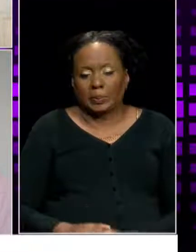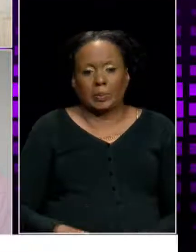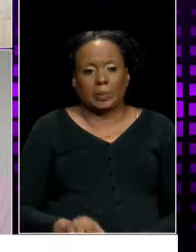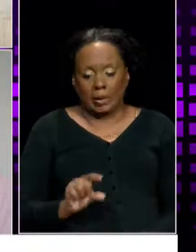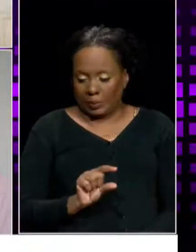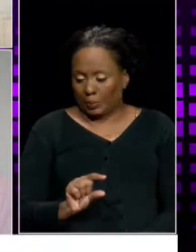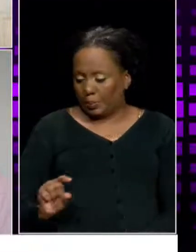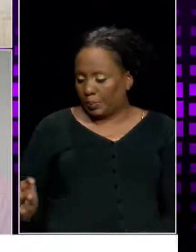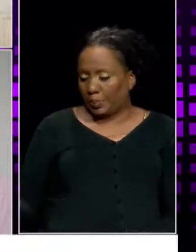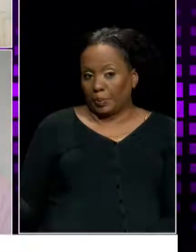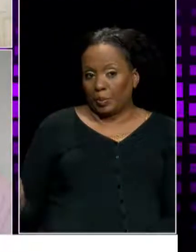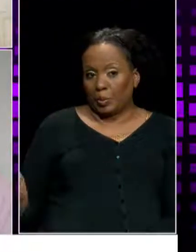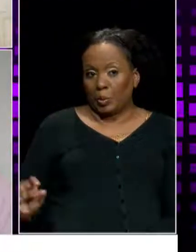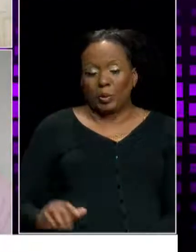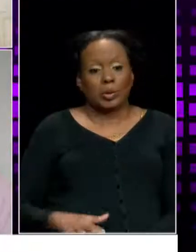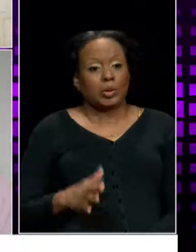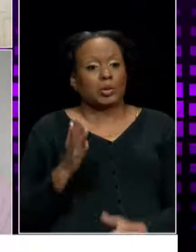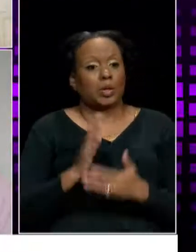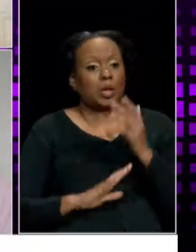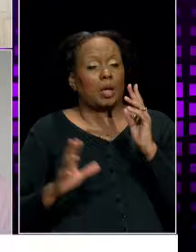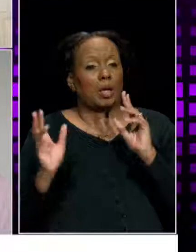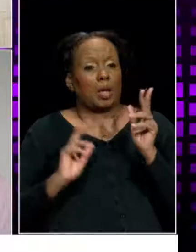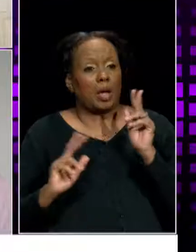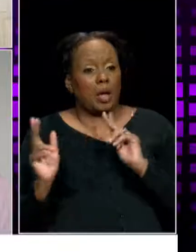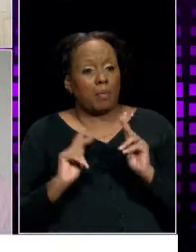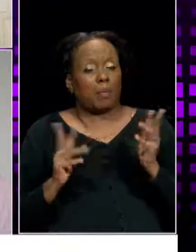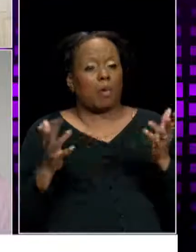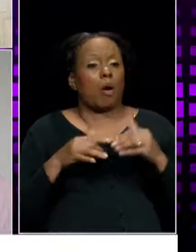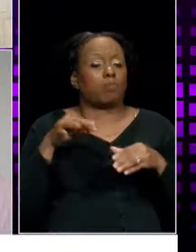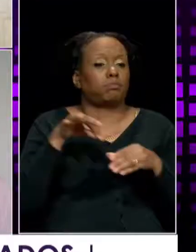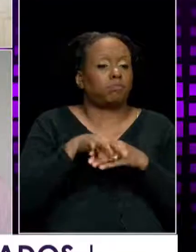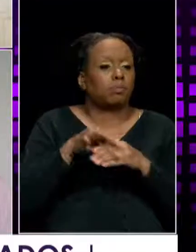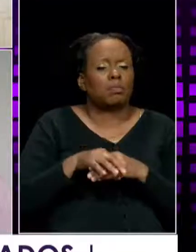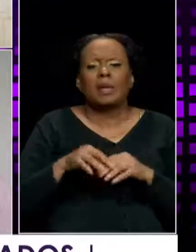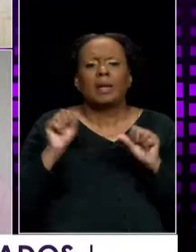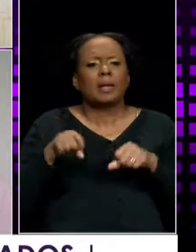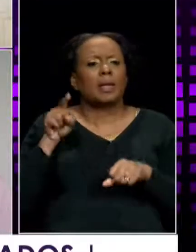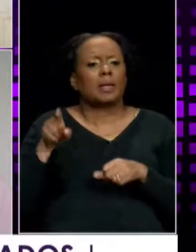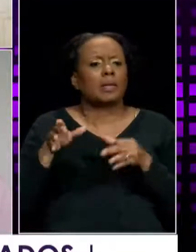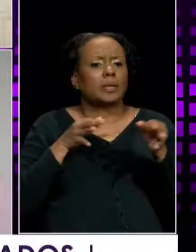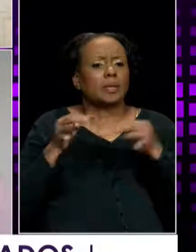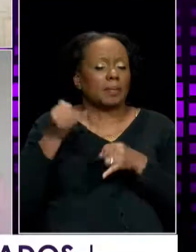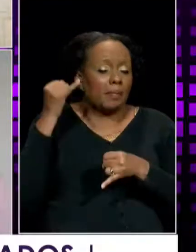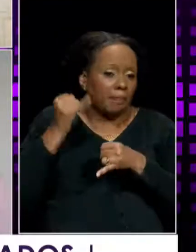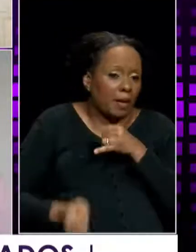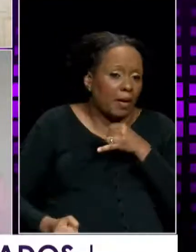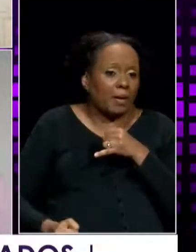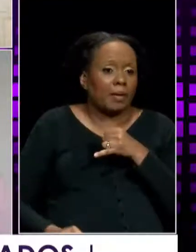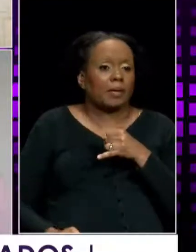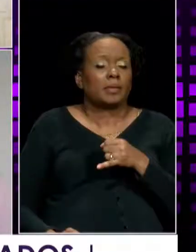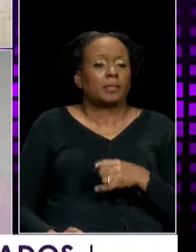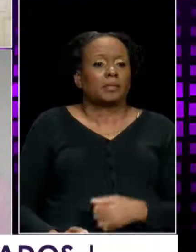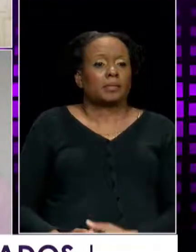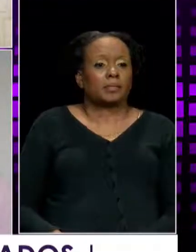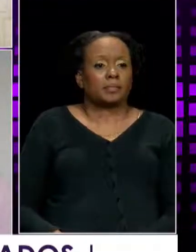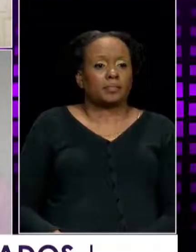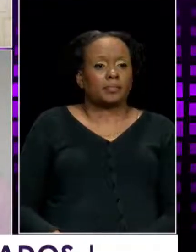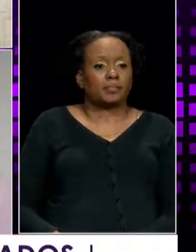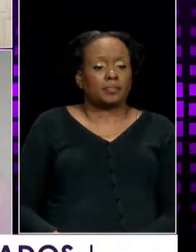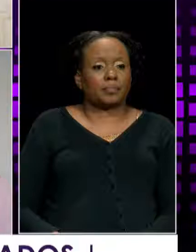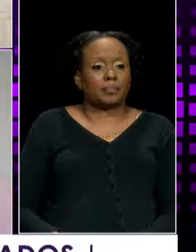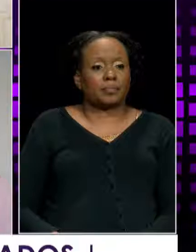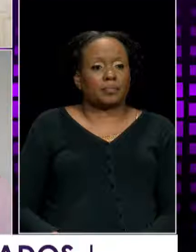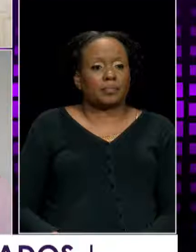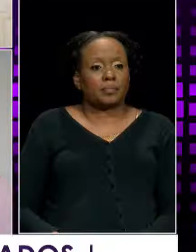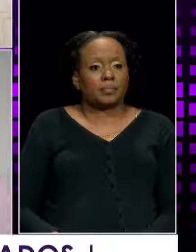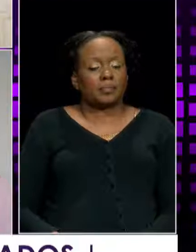use your report polls. Can you then describe for us, finally, how that works? So